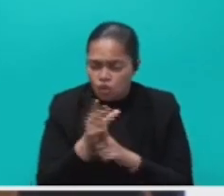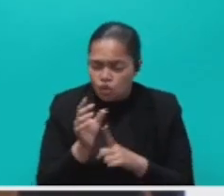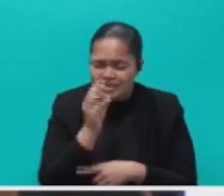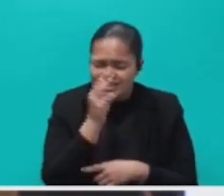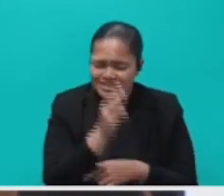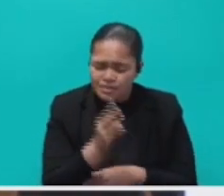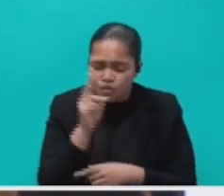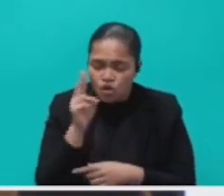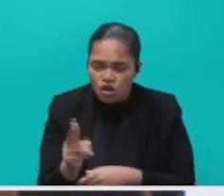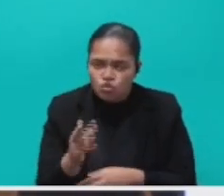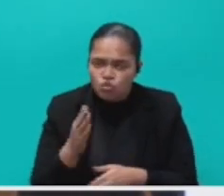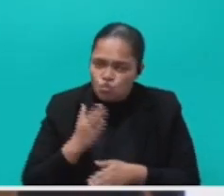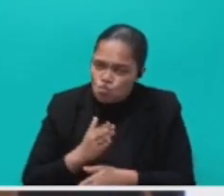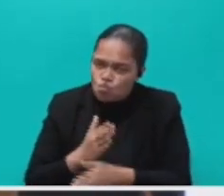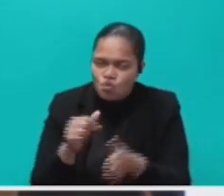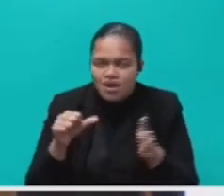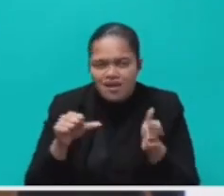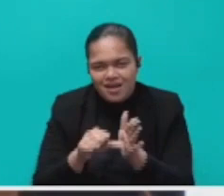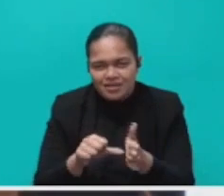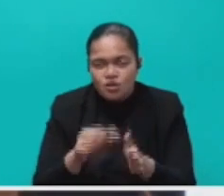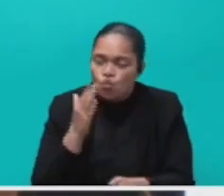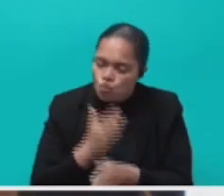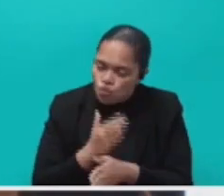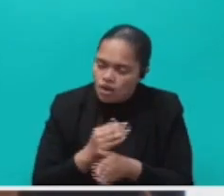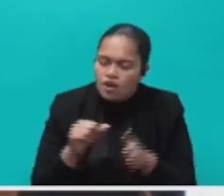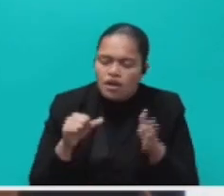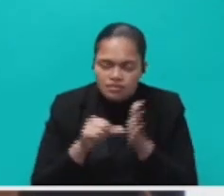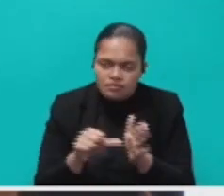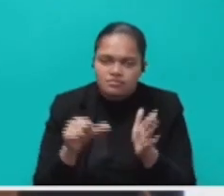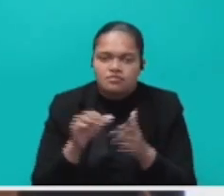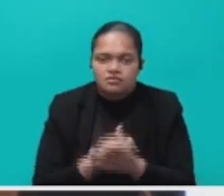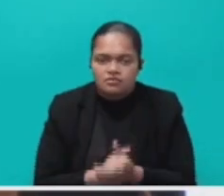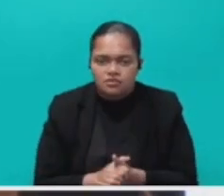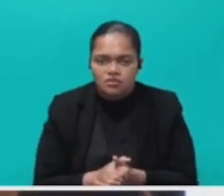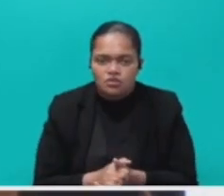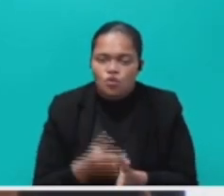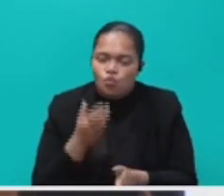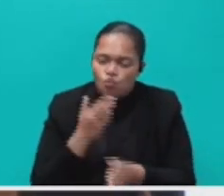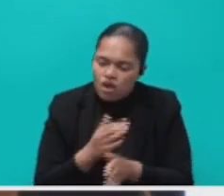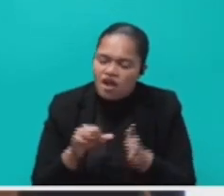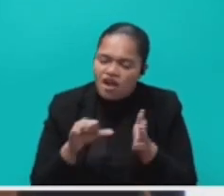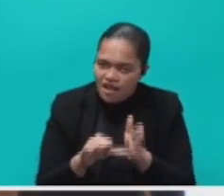her is to work hard. Work hard and live your life.